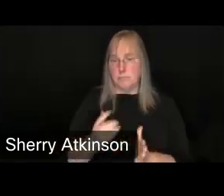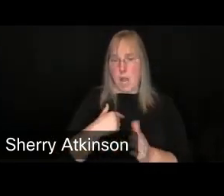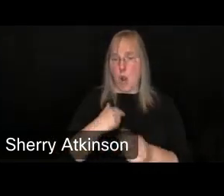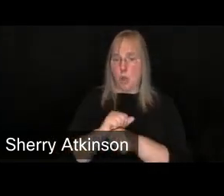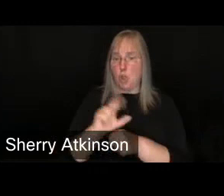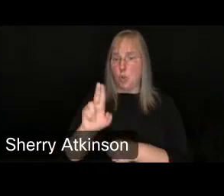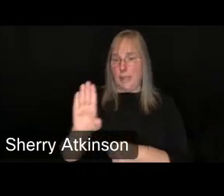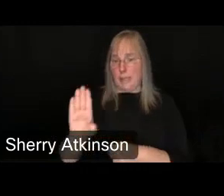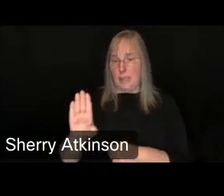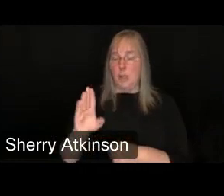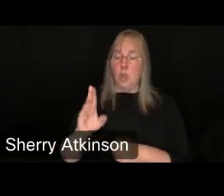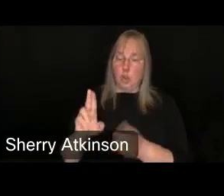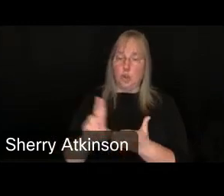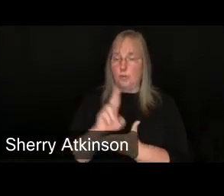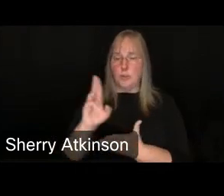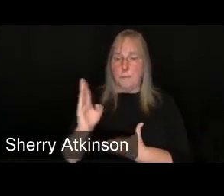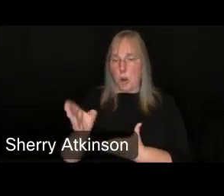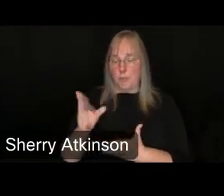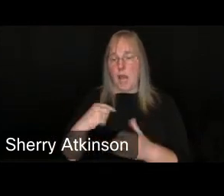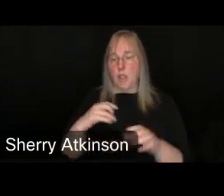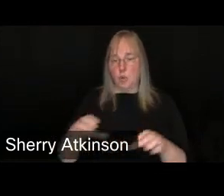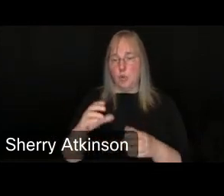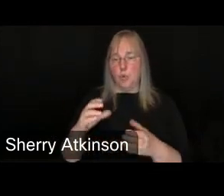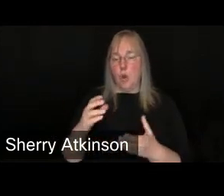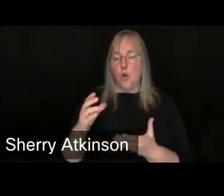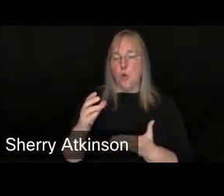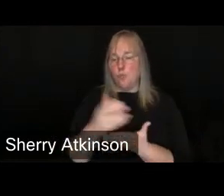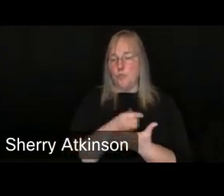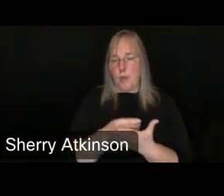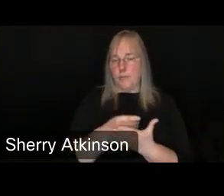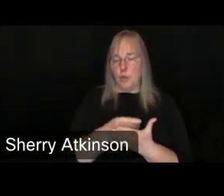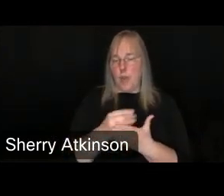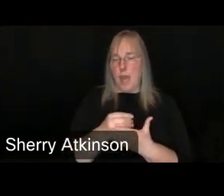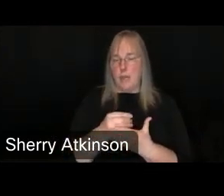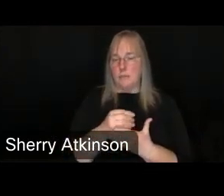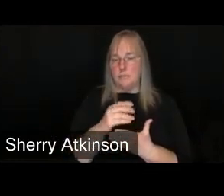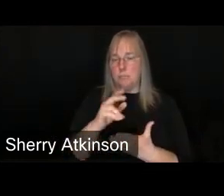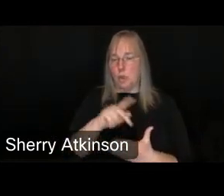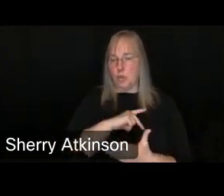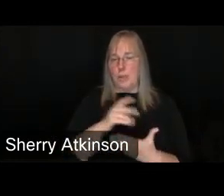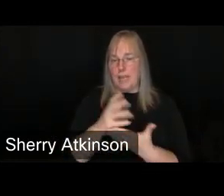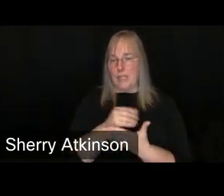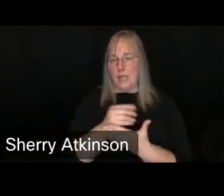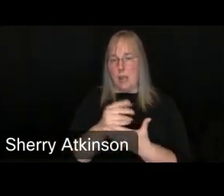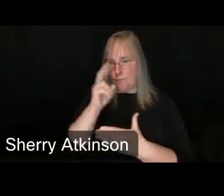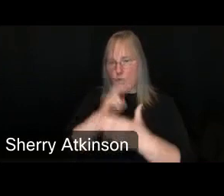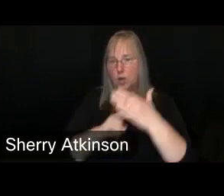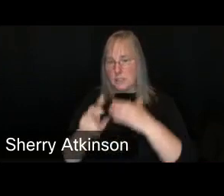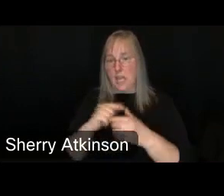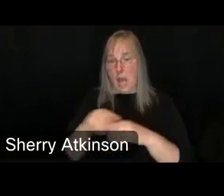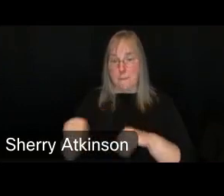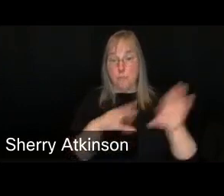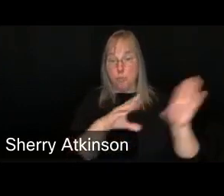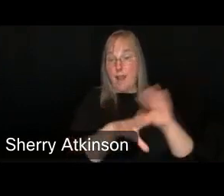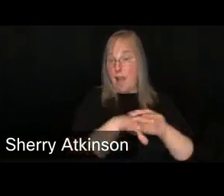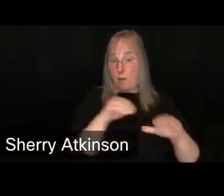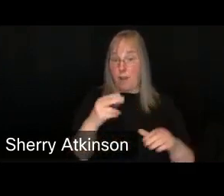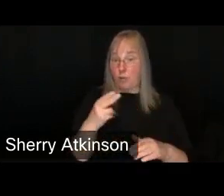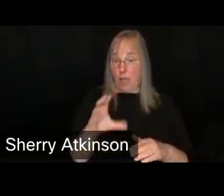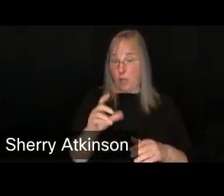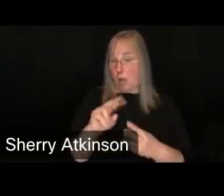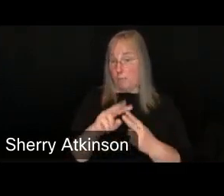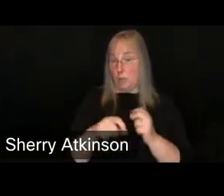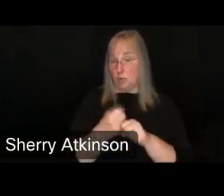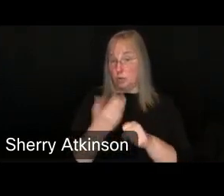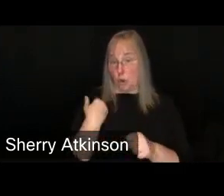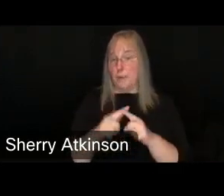do a revenue and personal income forecast. I moved out of the county a couple of years ago, but I'm still on the committee. Thank